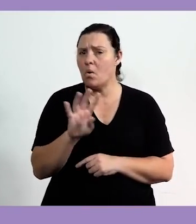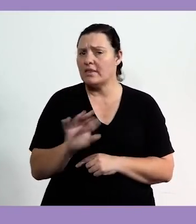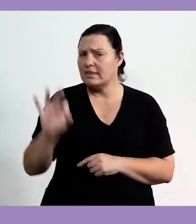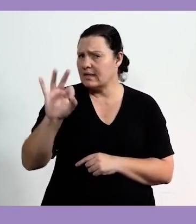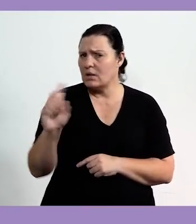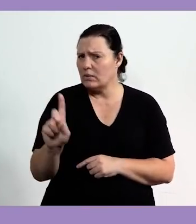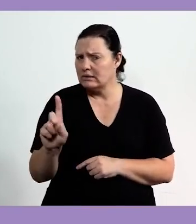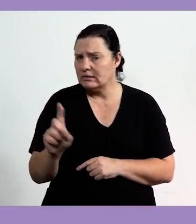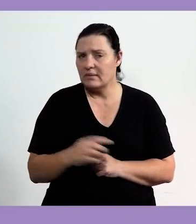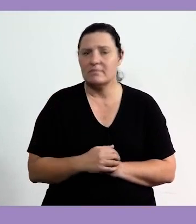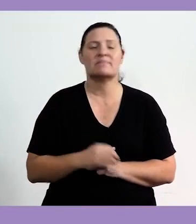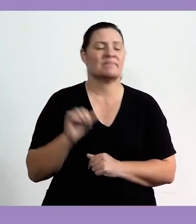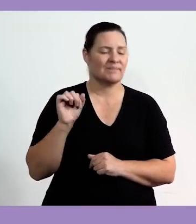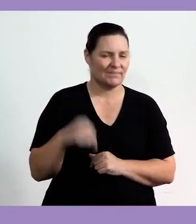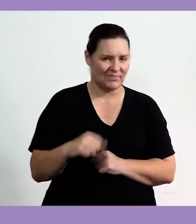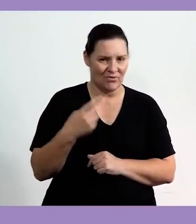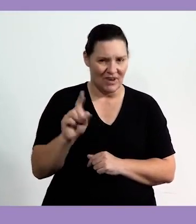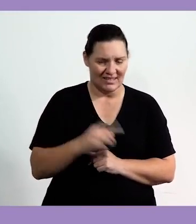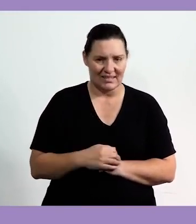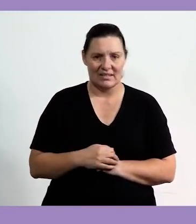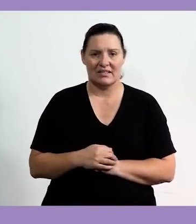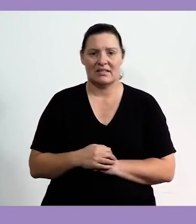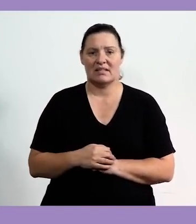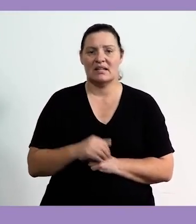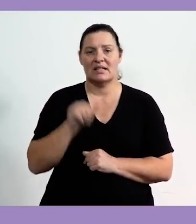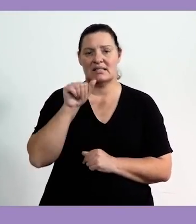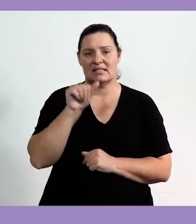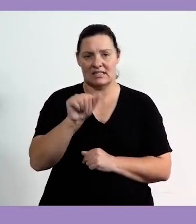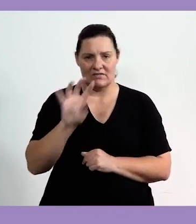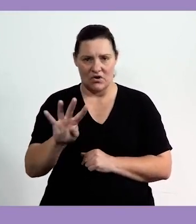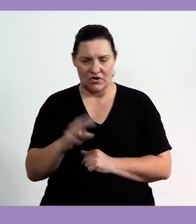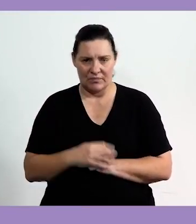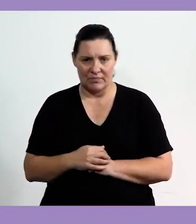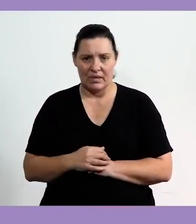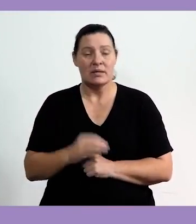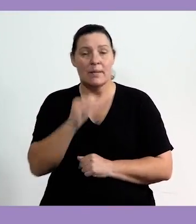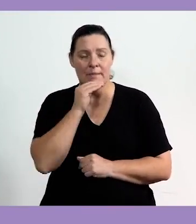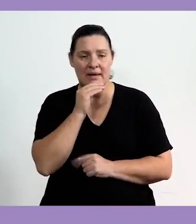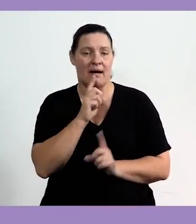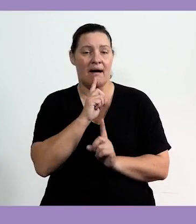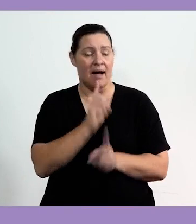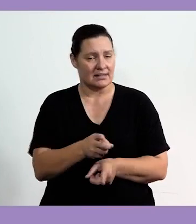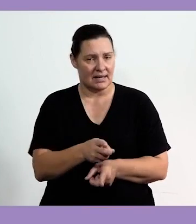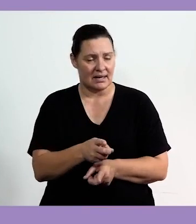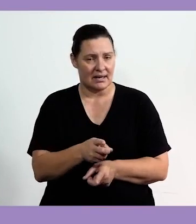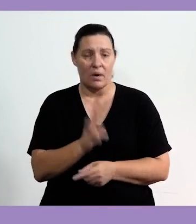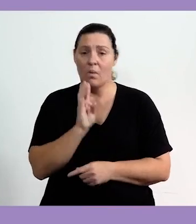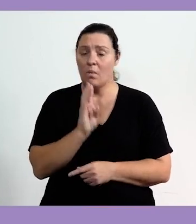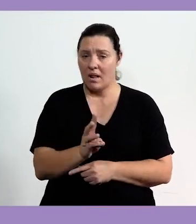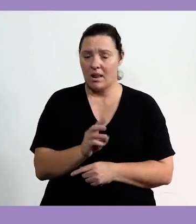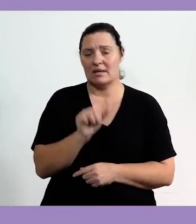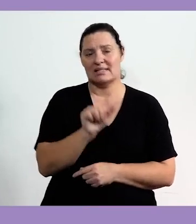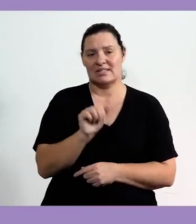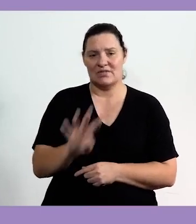is 4 to the exponent 3? Yes, you are correct. It is 64. This means that our